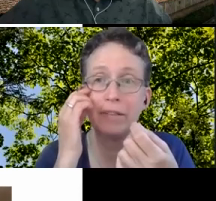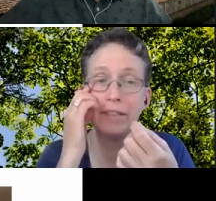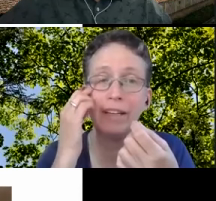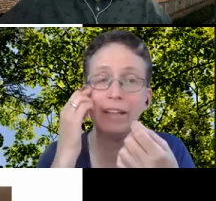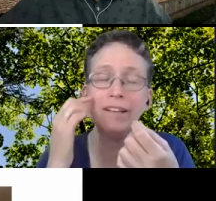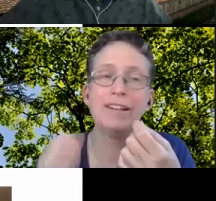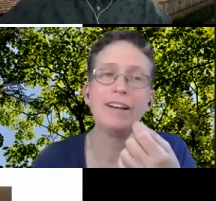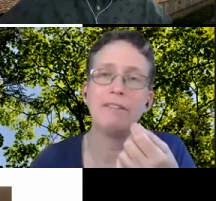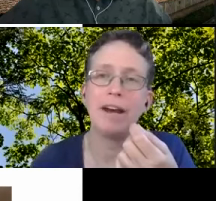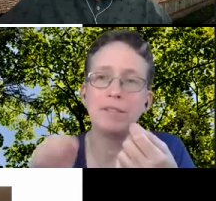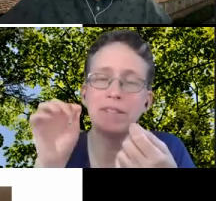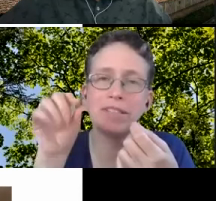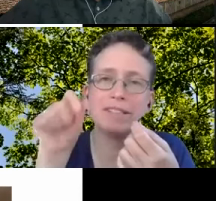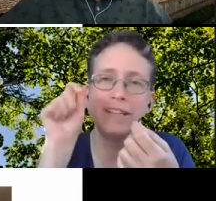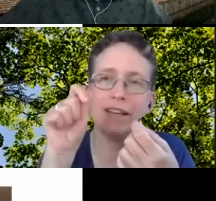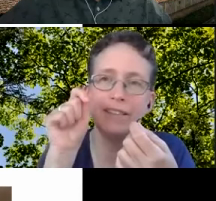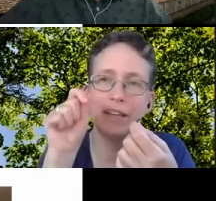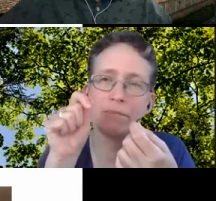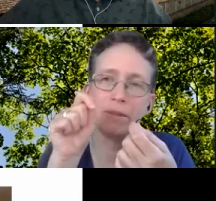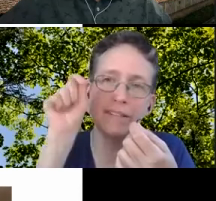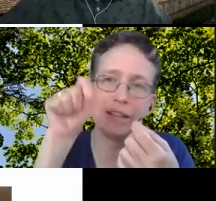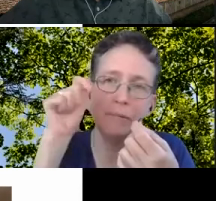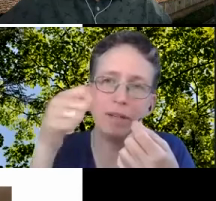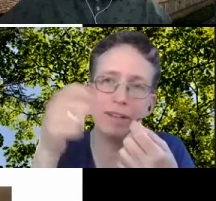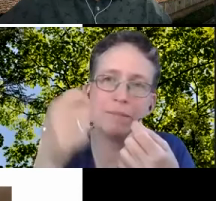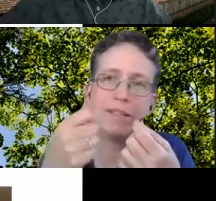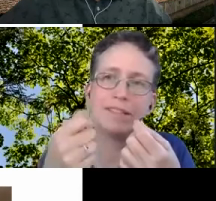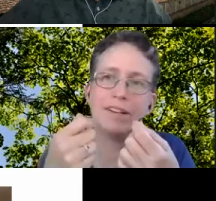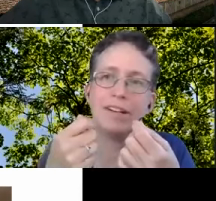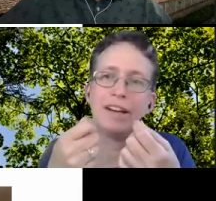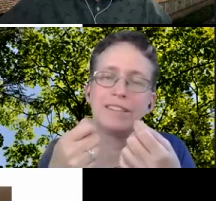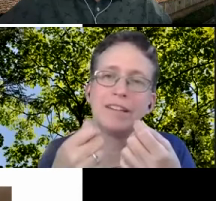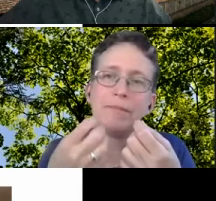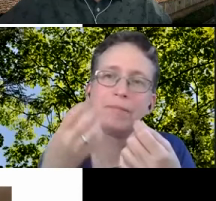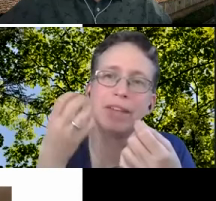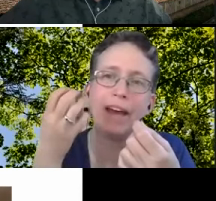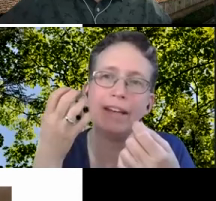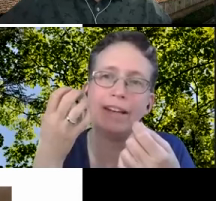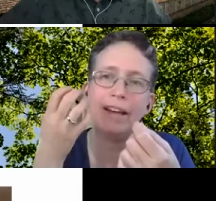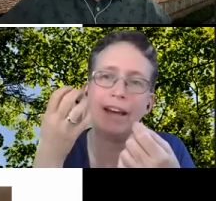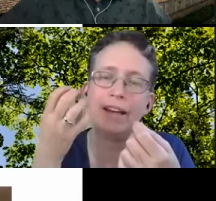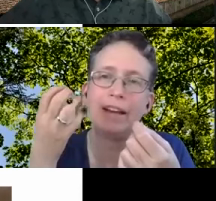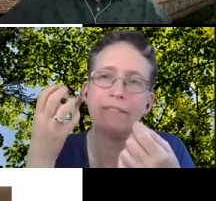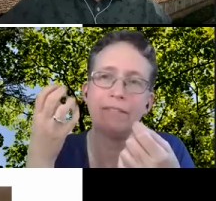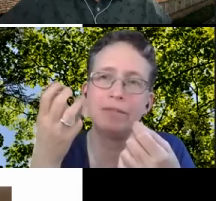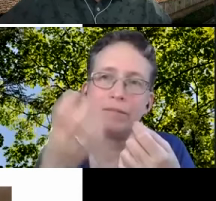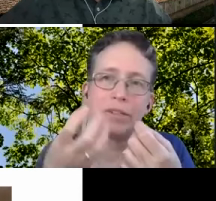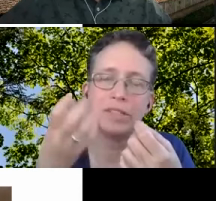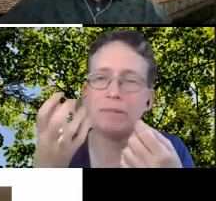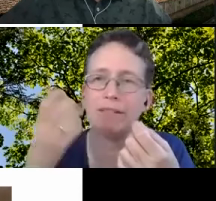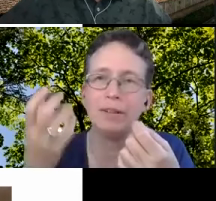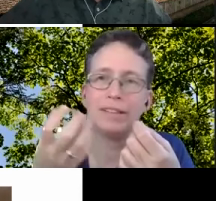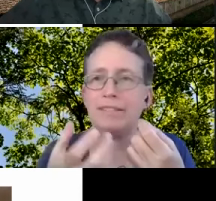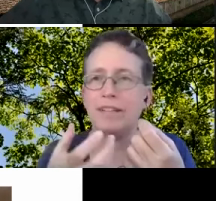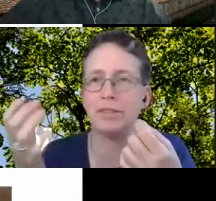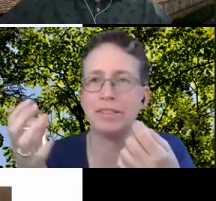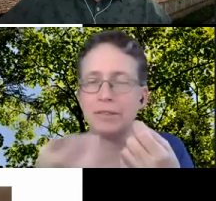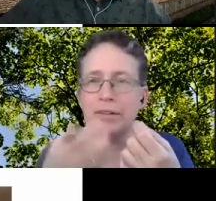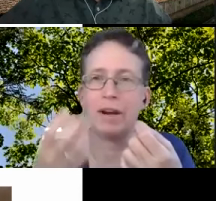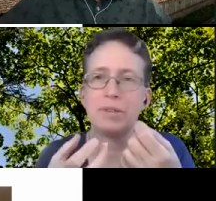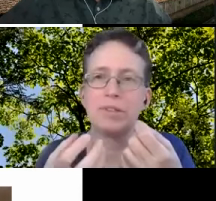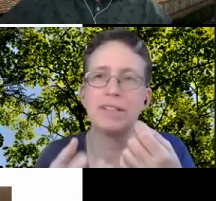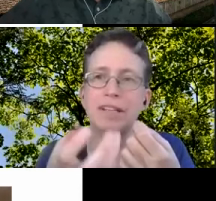Mexico City of house finches taking cigarette butts and weaving them into their nest. And at first you might think, well, that's